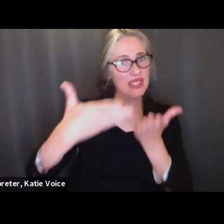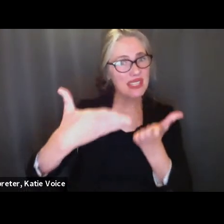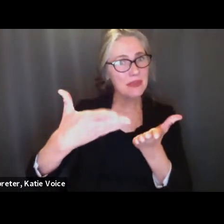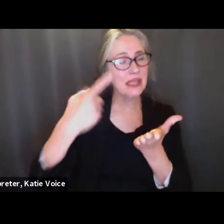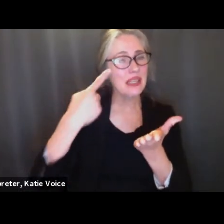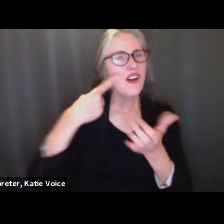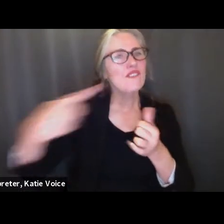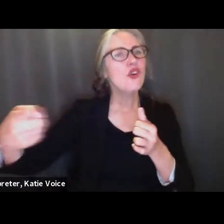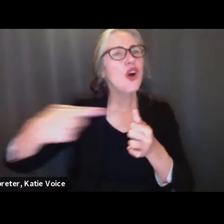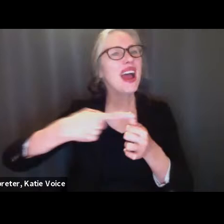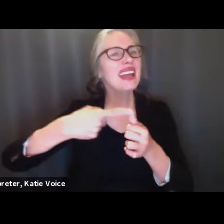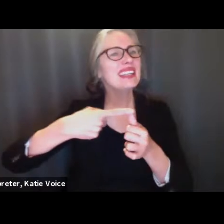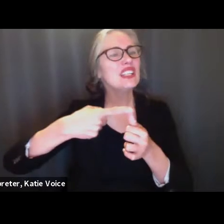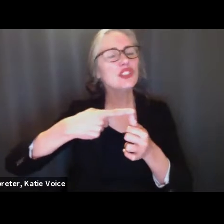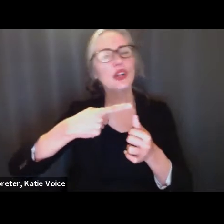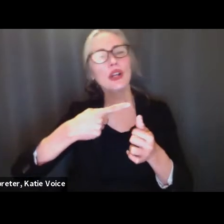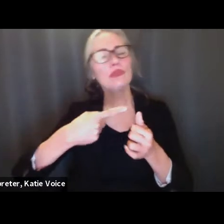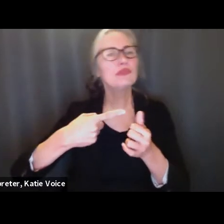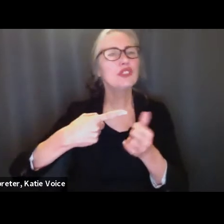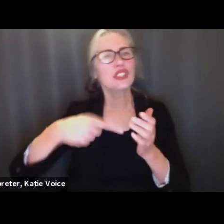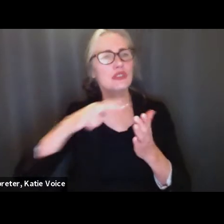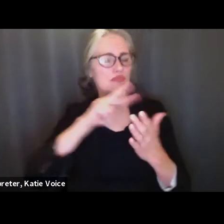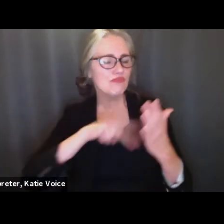thank you very much, initial review